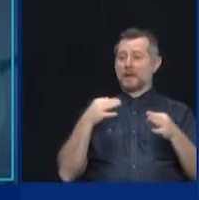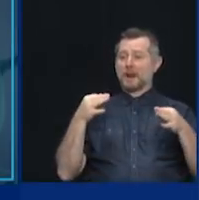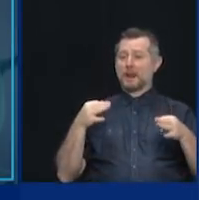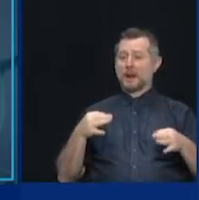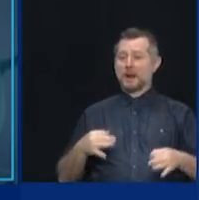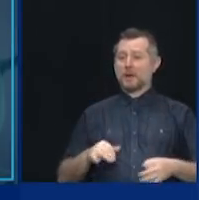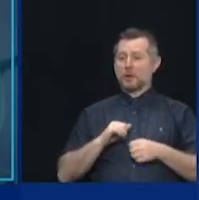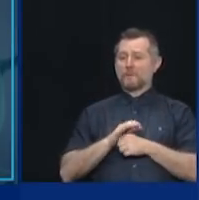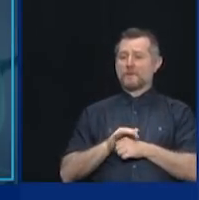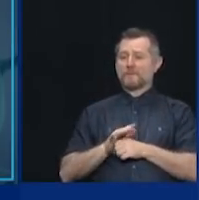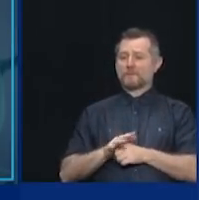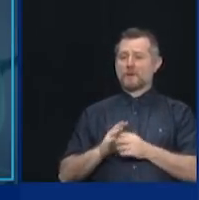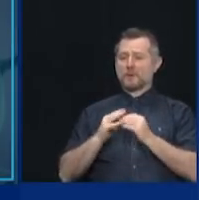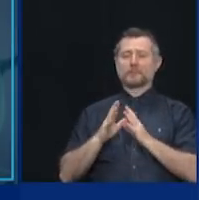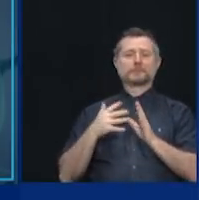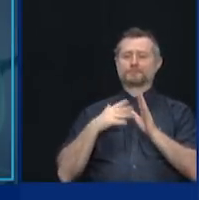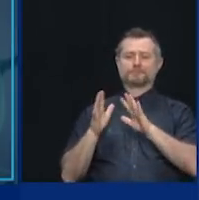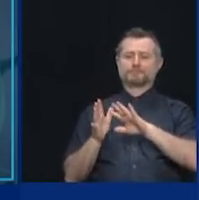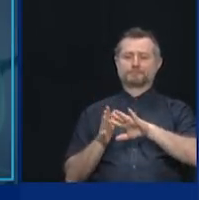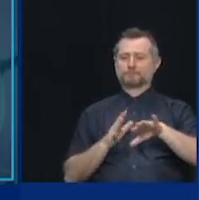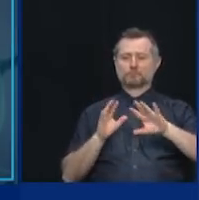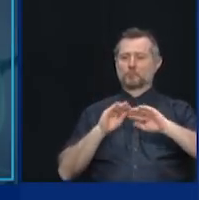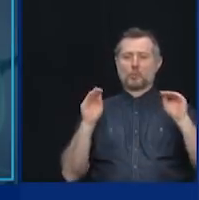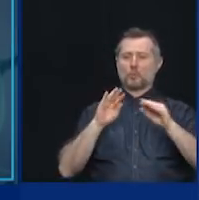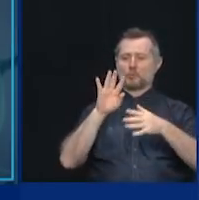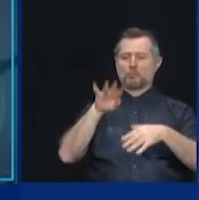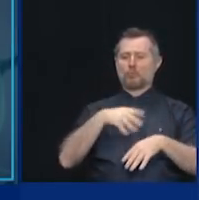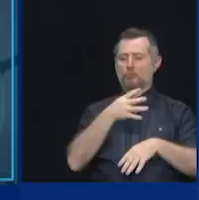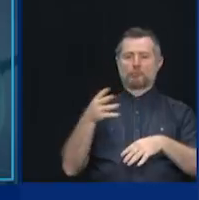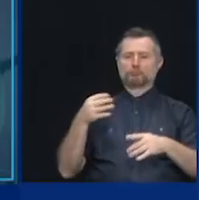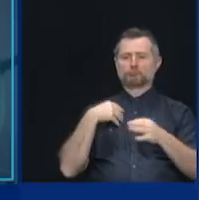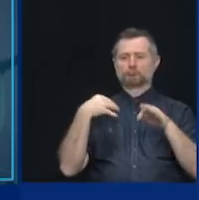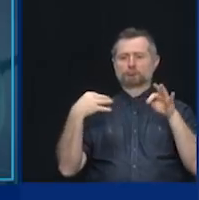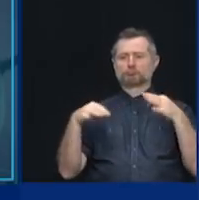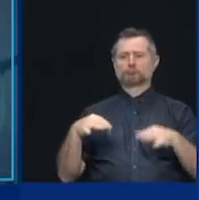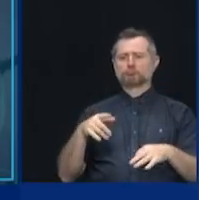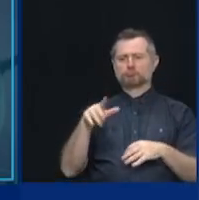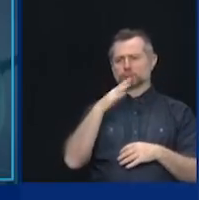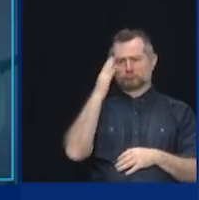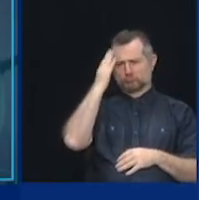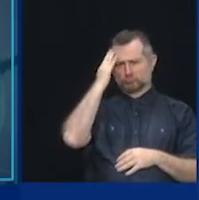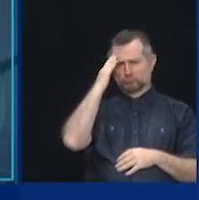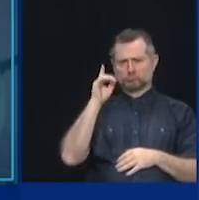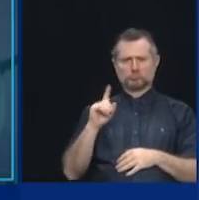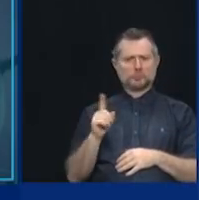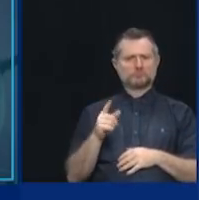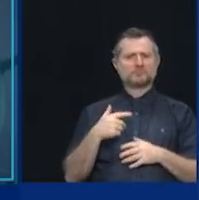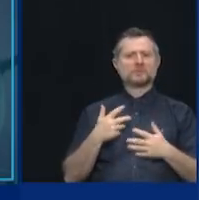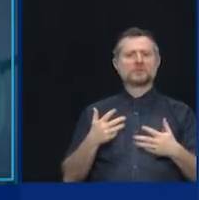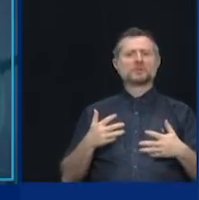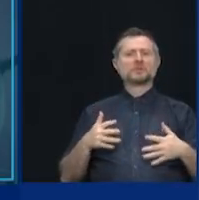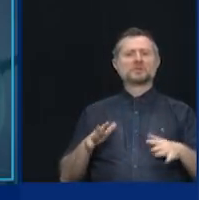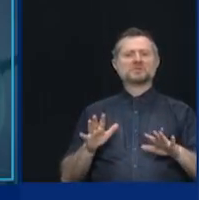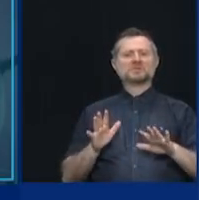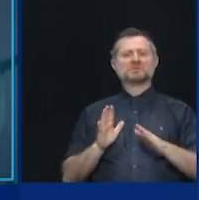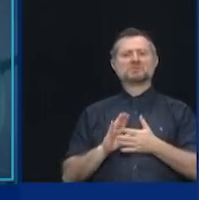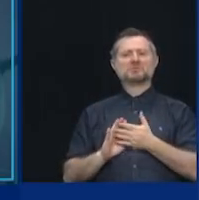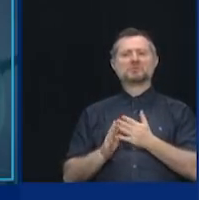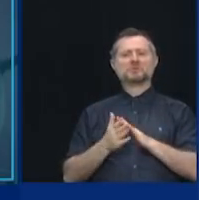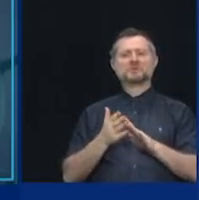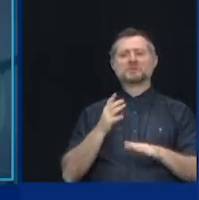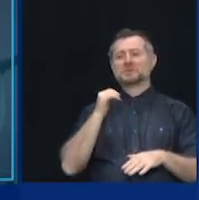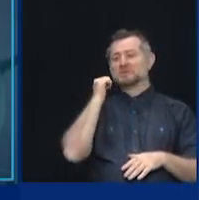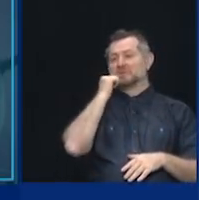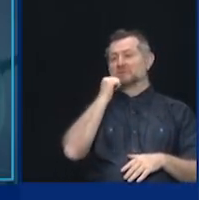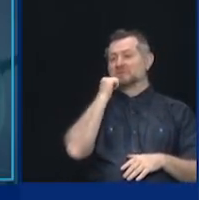are no charts. We know where we are. We are past the day-to-day monitoring of